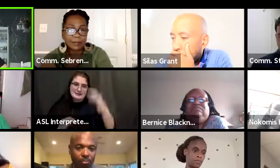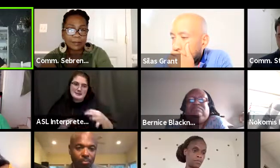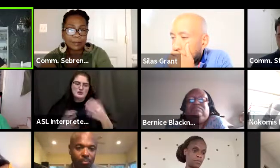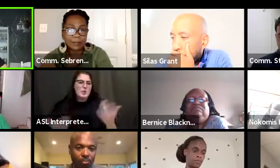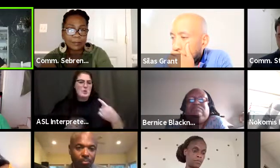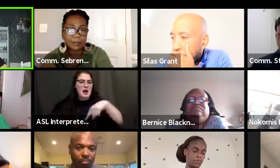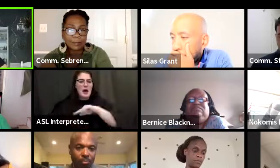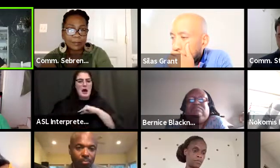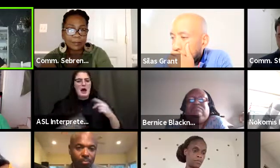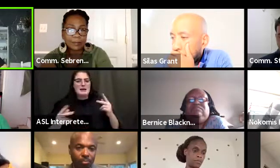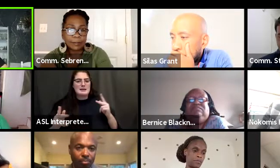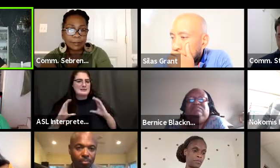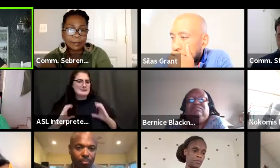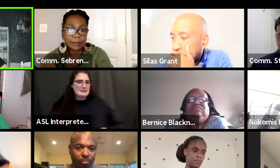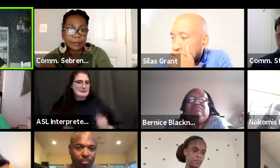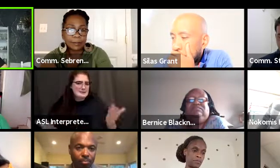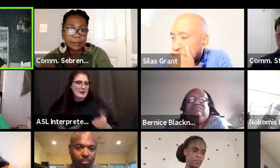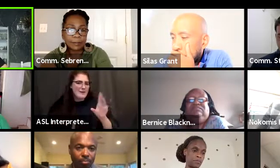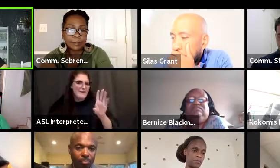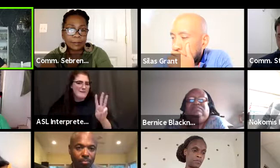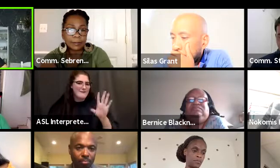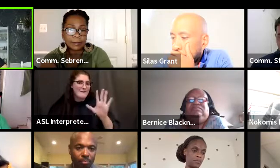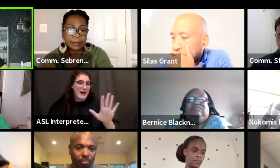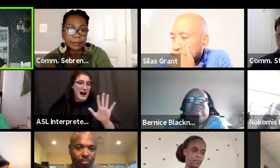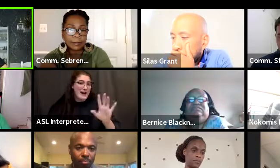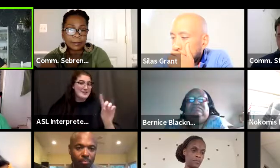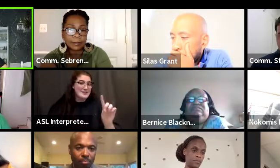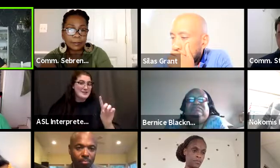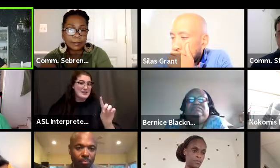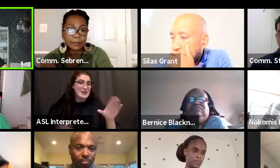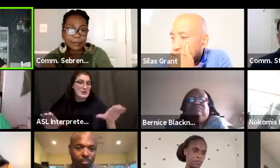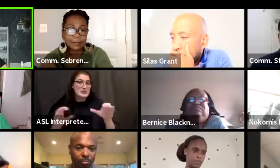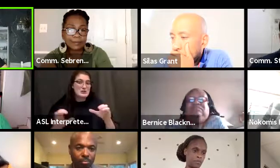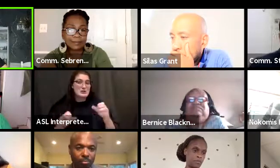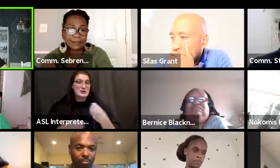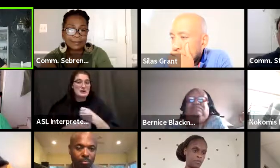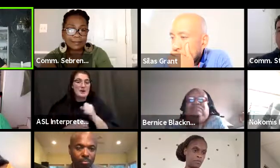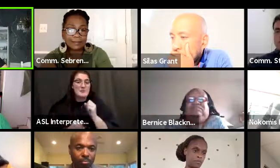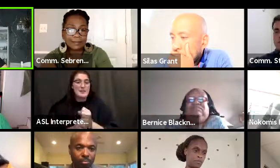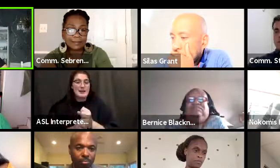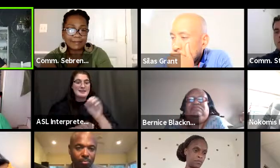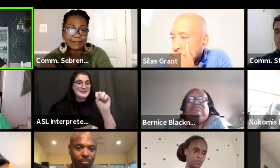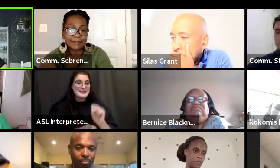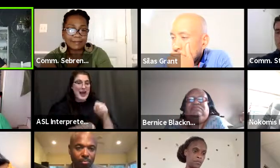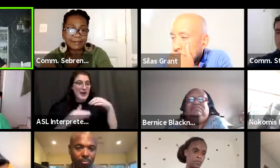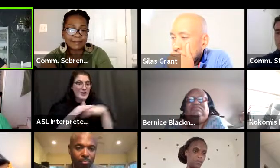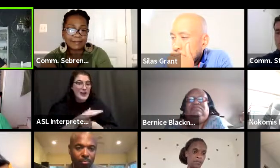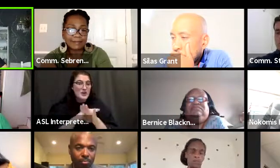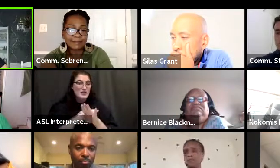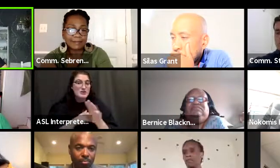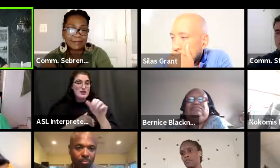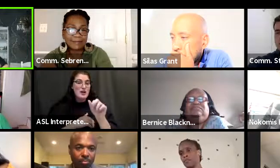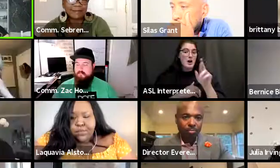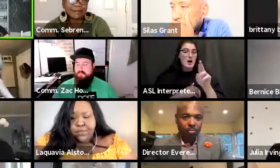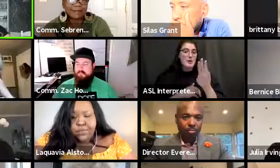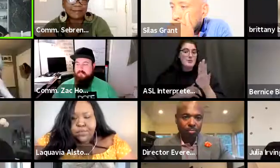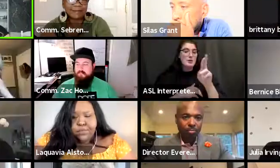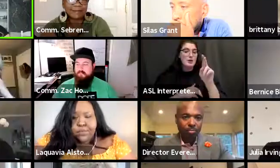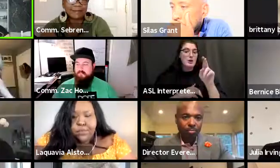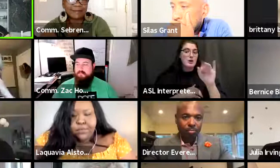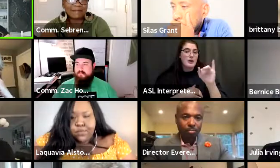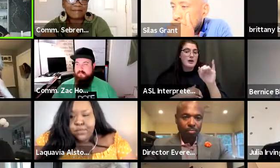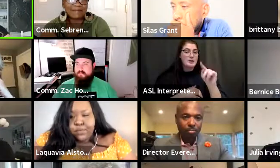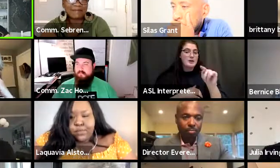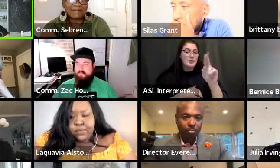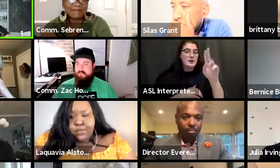to help your administration get the south entrance to the Arboretum reopened at M and Maryland Avenue Northeast? And I